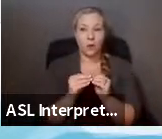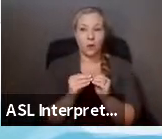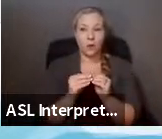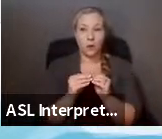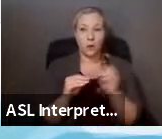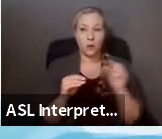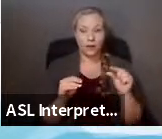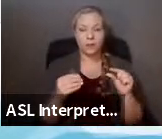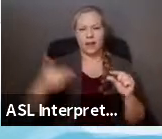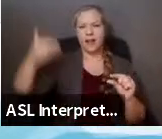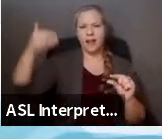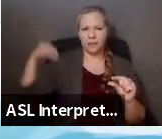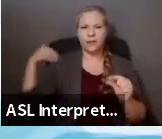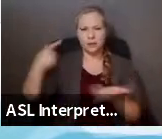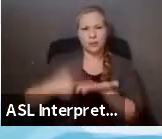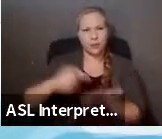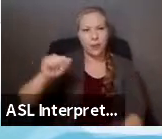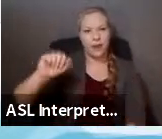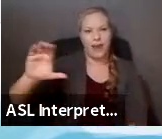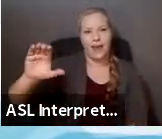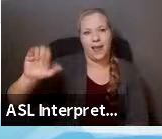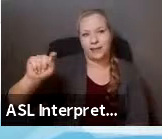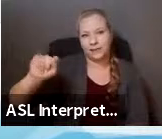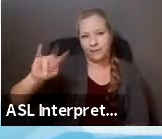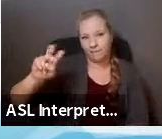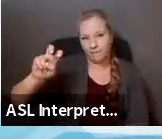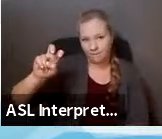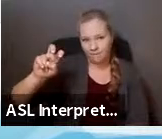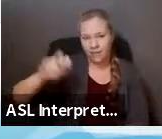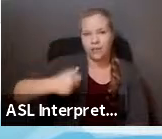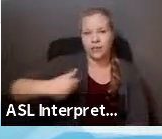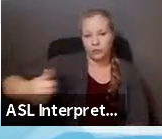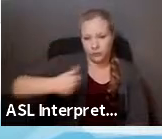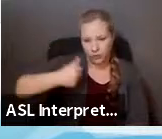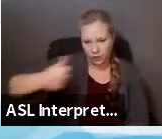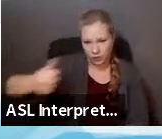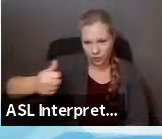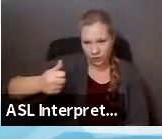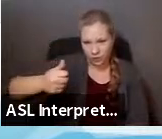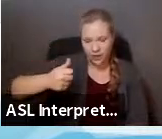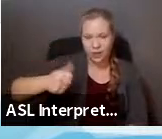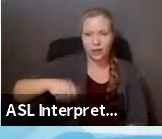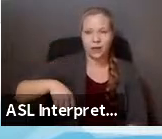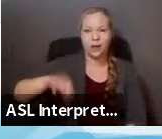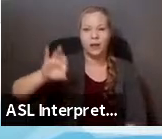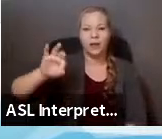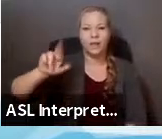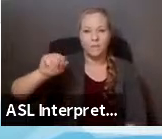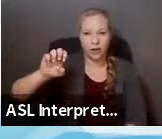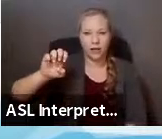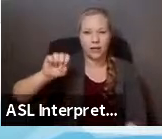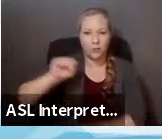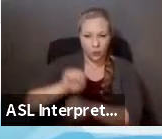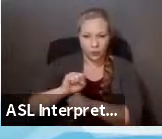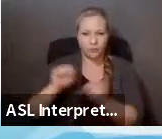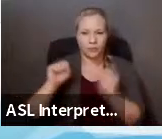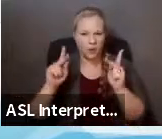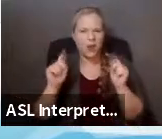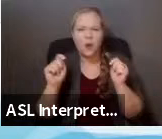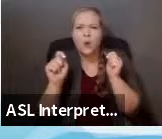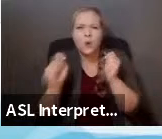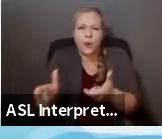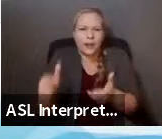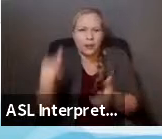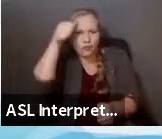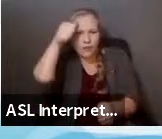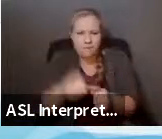we talked about the active transportation framework, and I want to revisit that just as a quick reminder so that we can